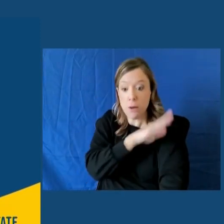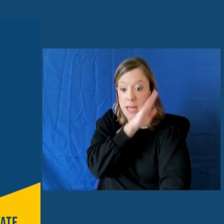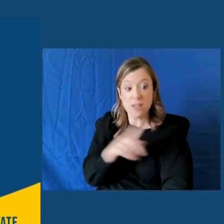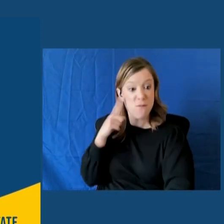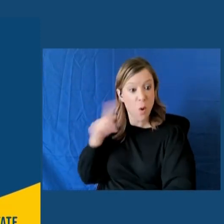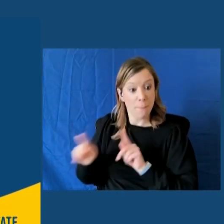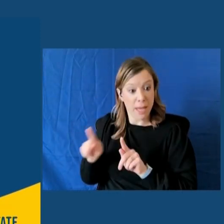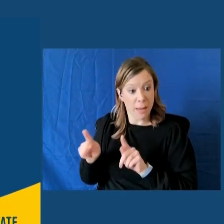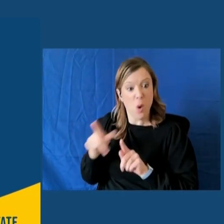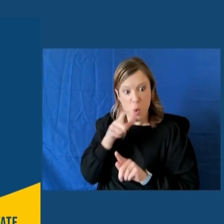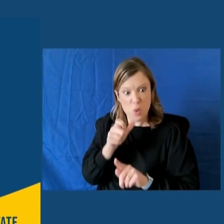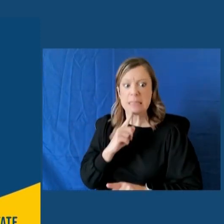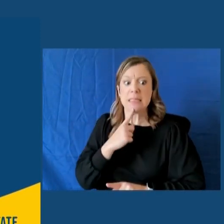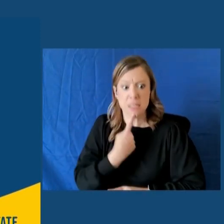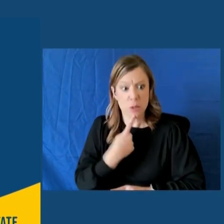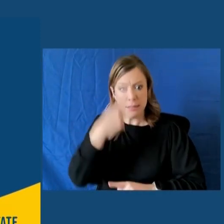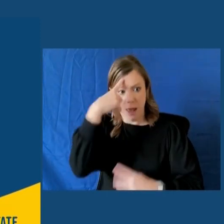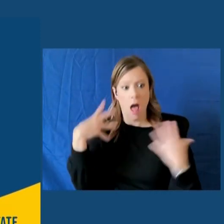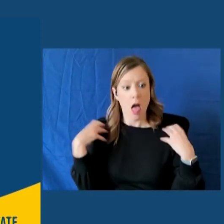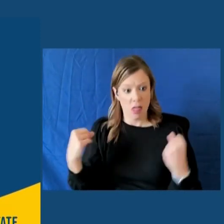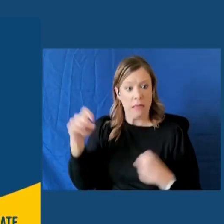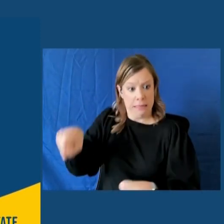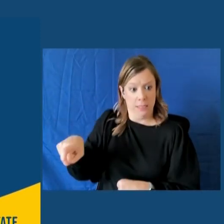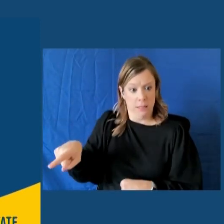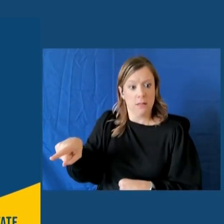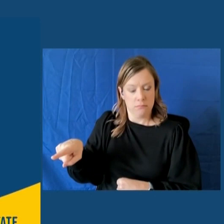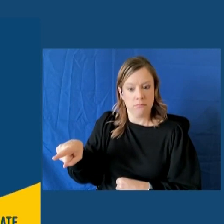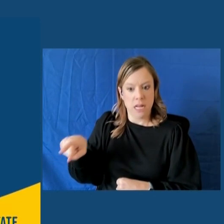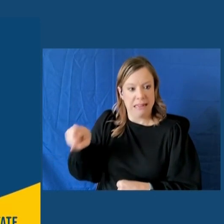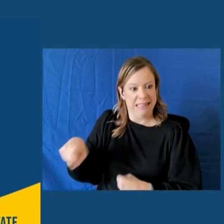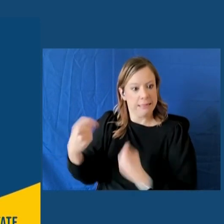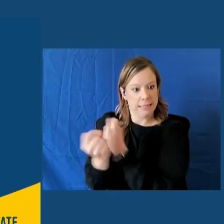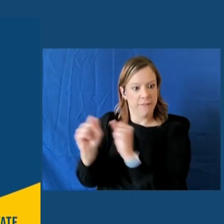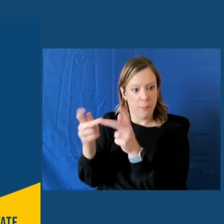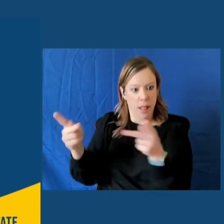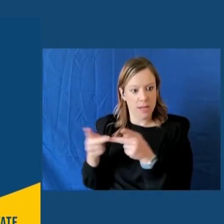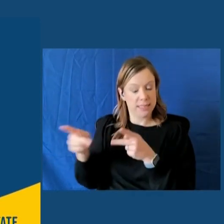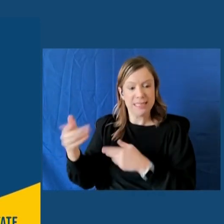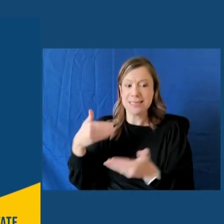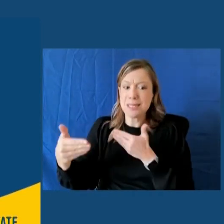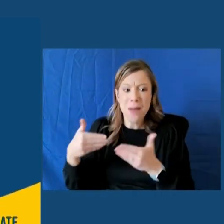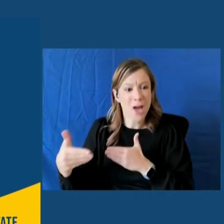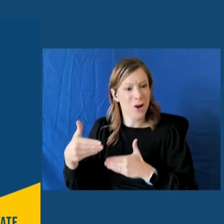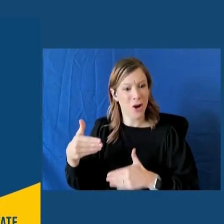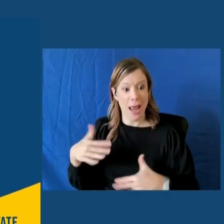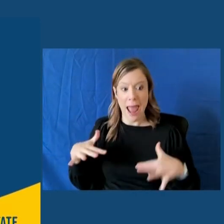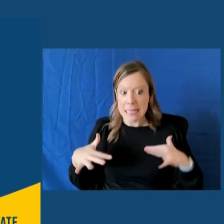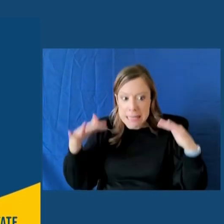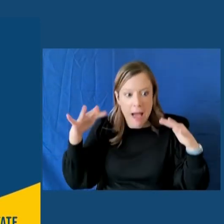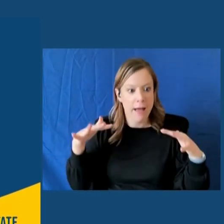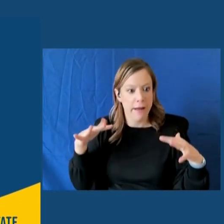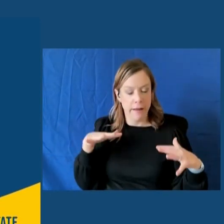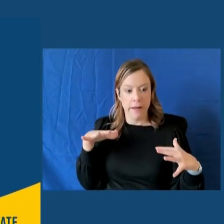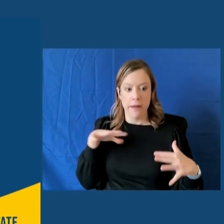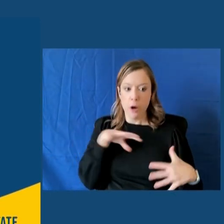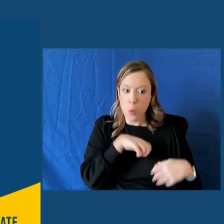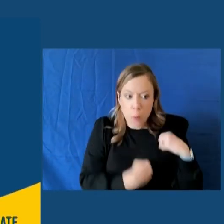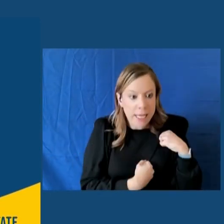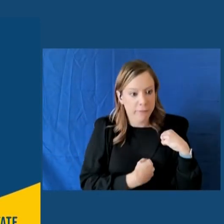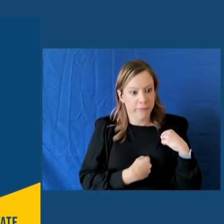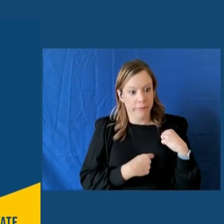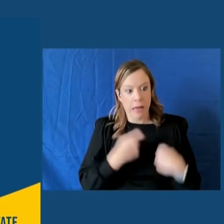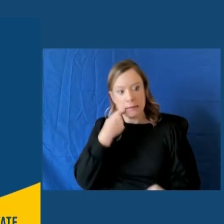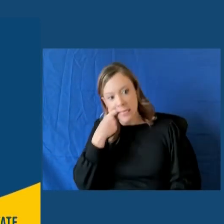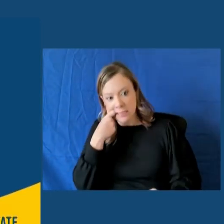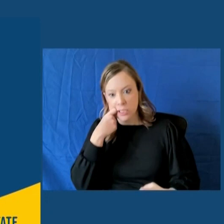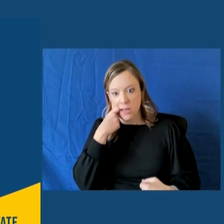for those in crisis. Whether it's anxiety, depression, grief, addiction, we've all needed support at one time